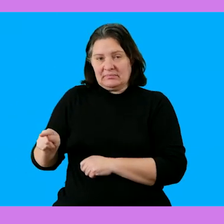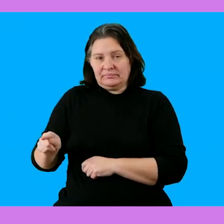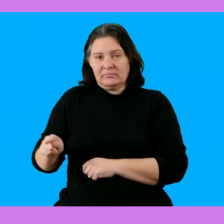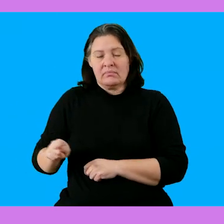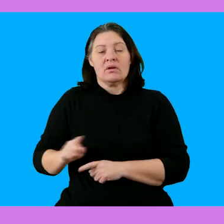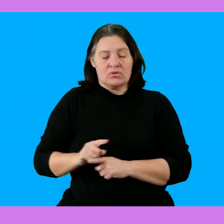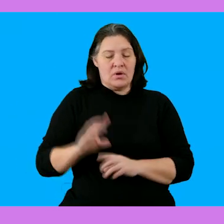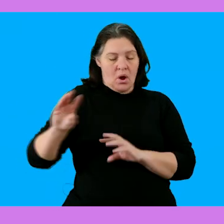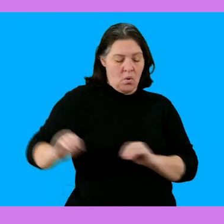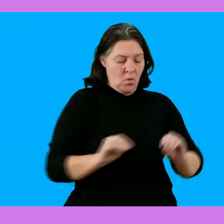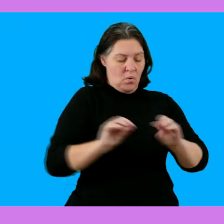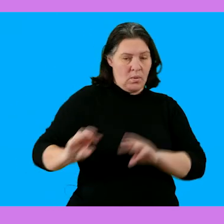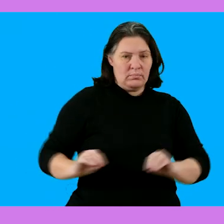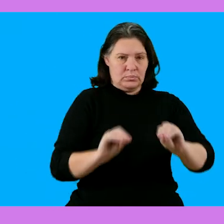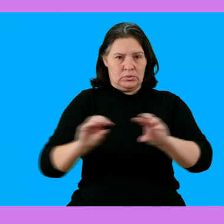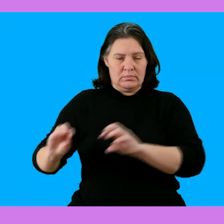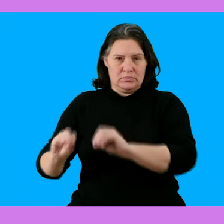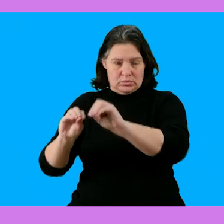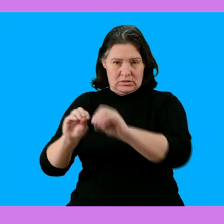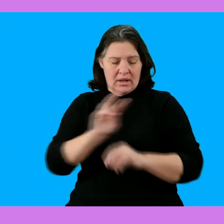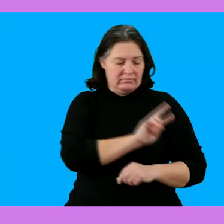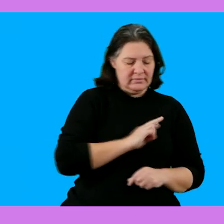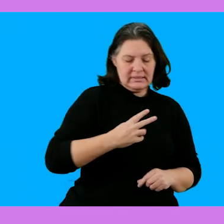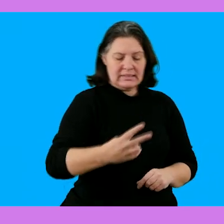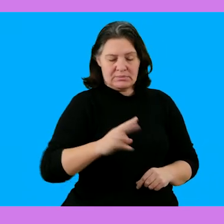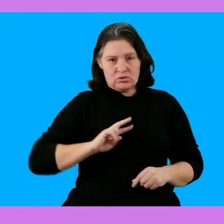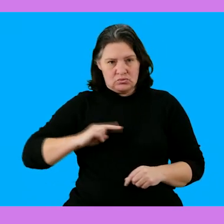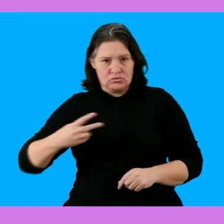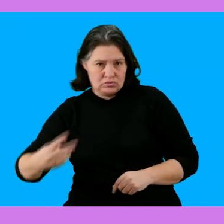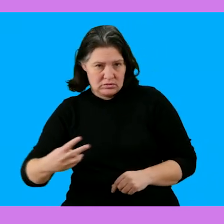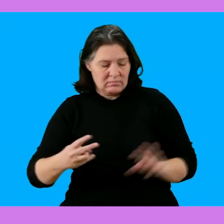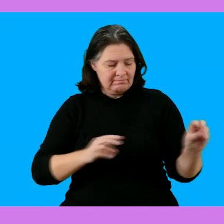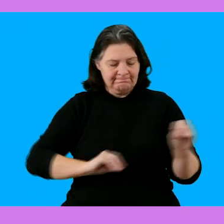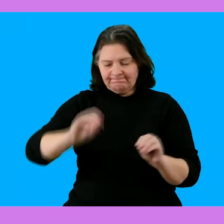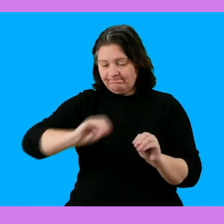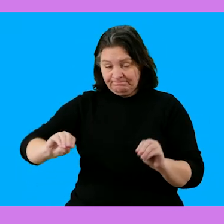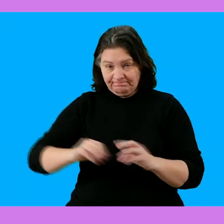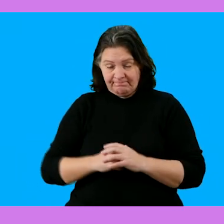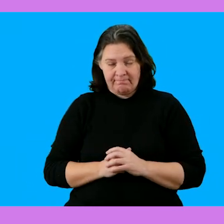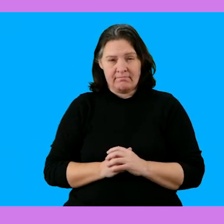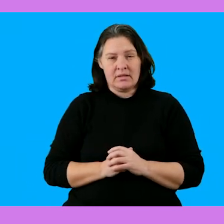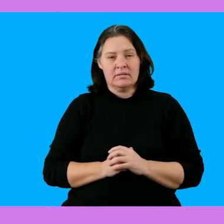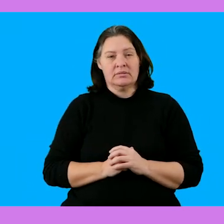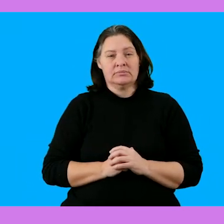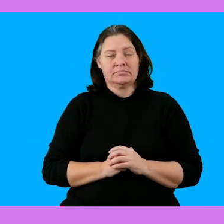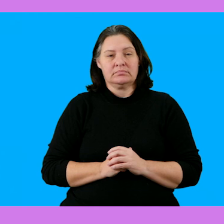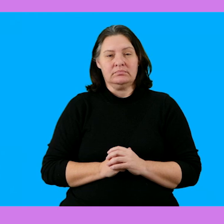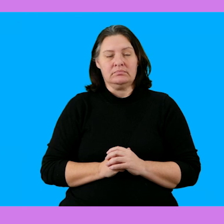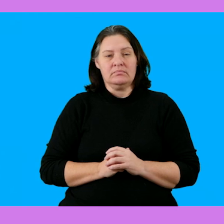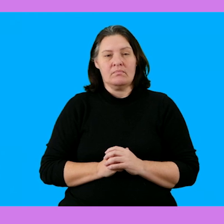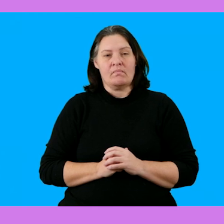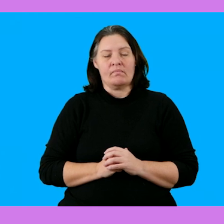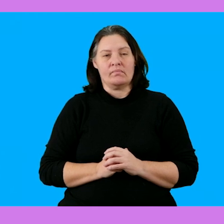my formula. Step one, I'm going to substitute into the formula now. Let me just quickly write that